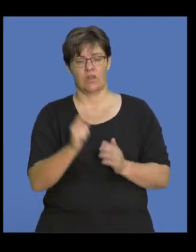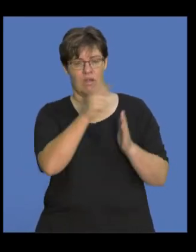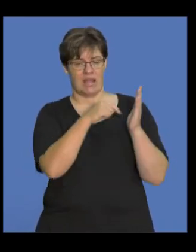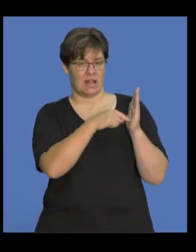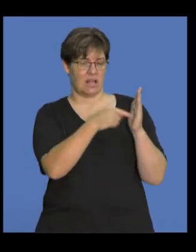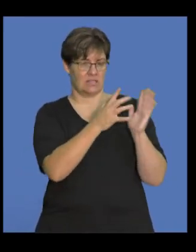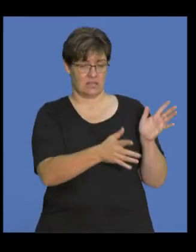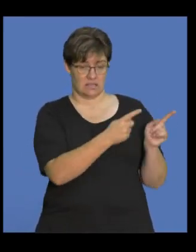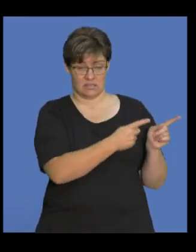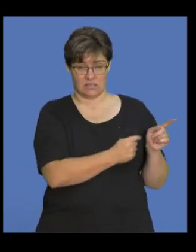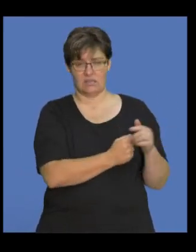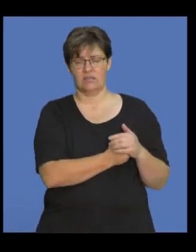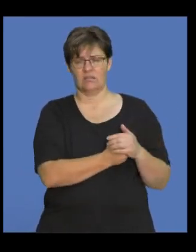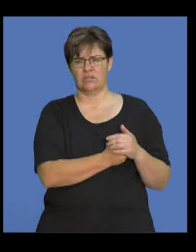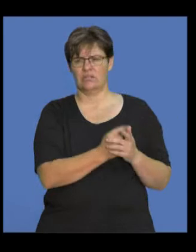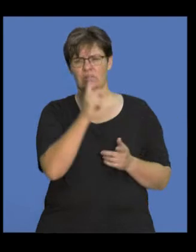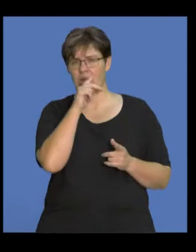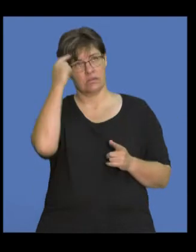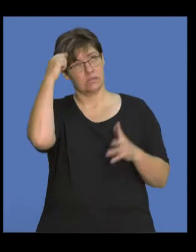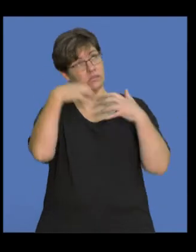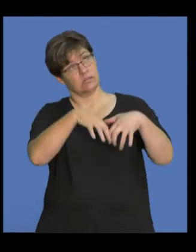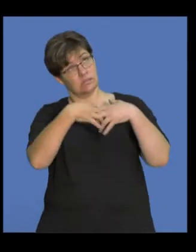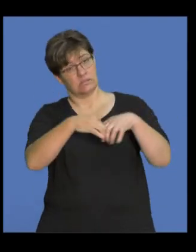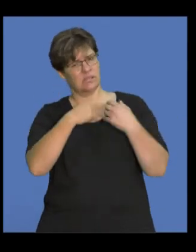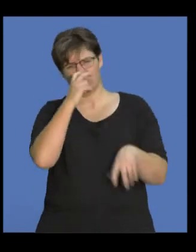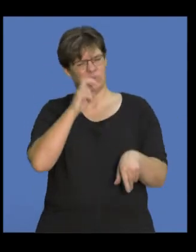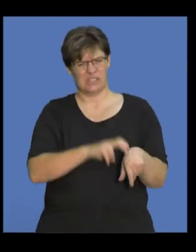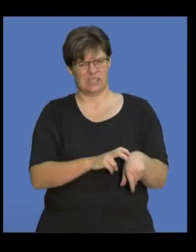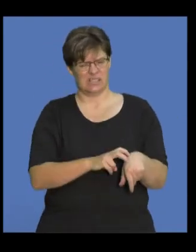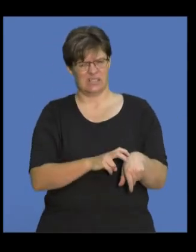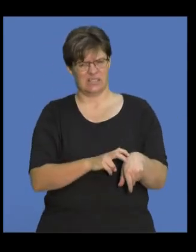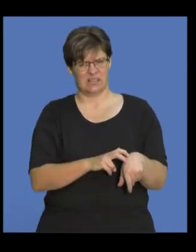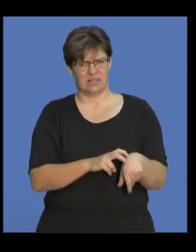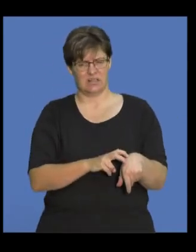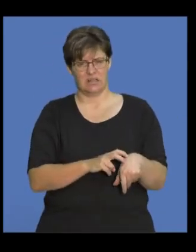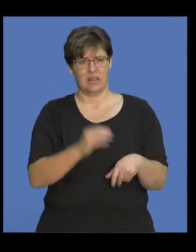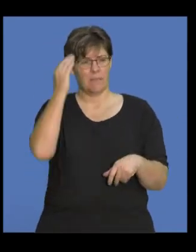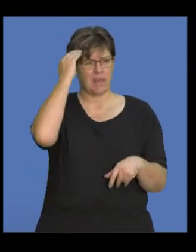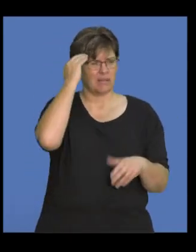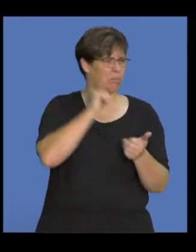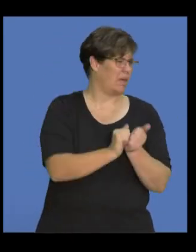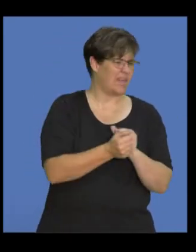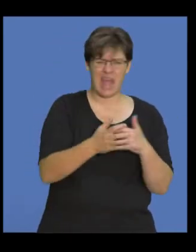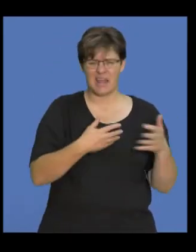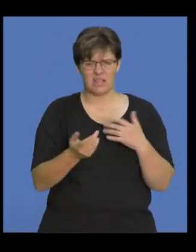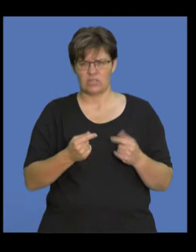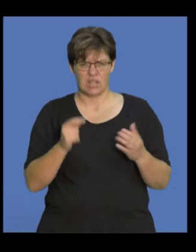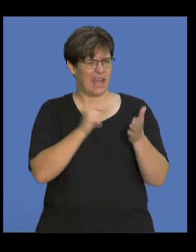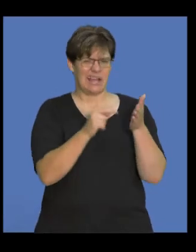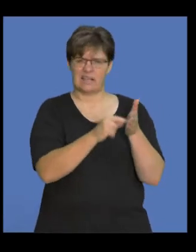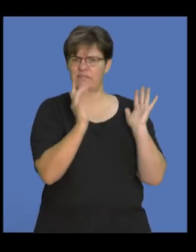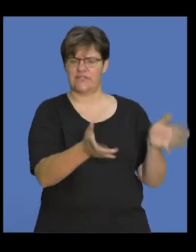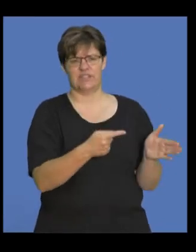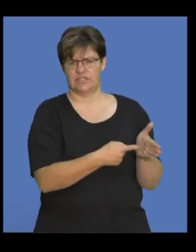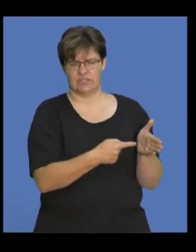to our calculator. Guys, remember, you don't need to crack your brain about mental math or anything like that. Just press